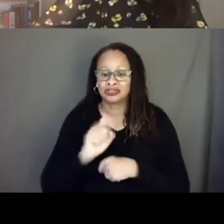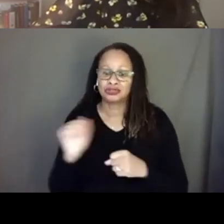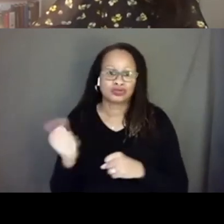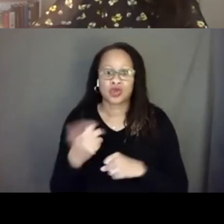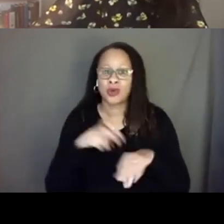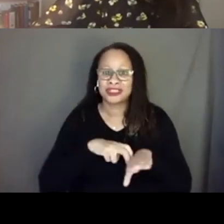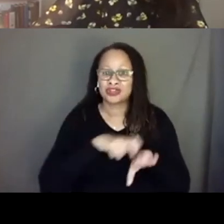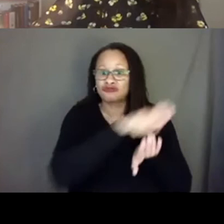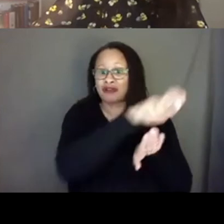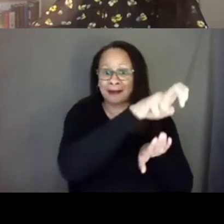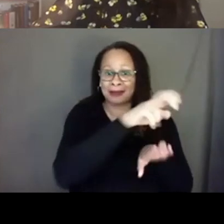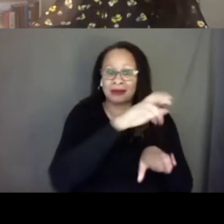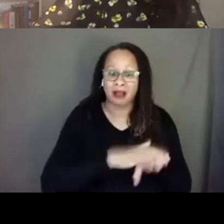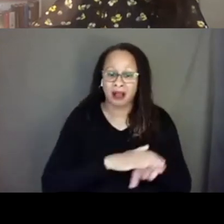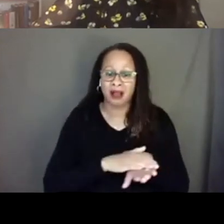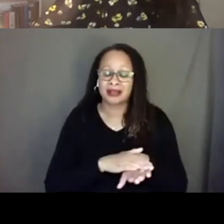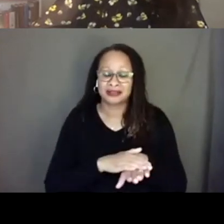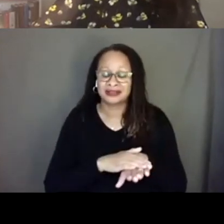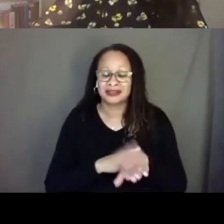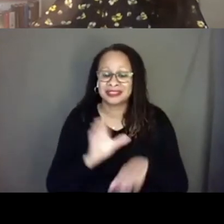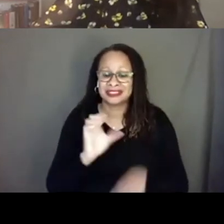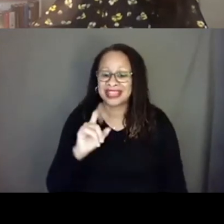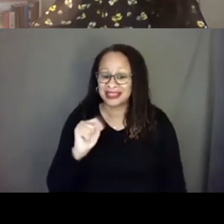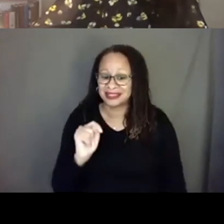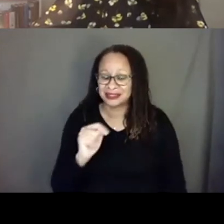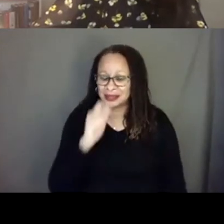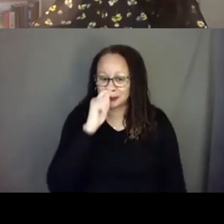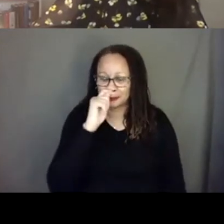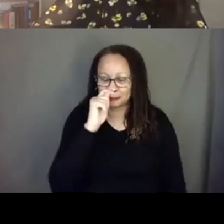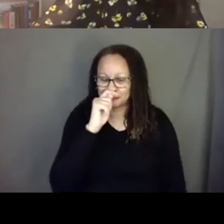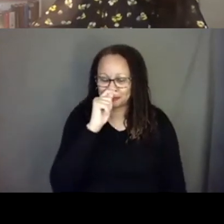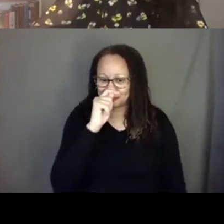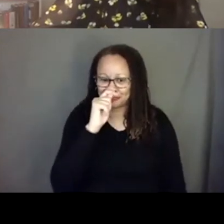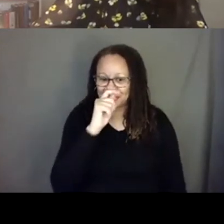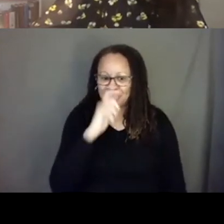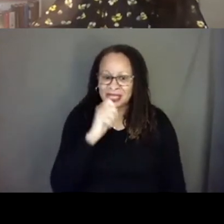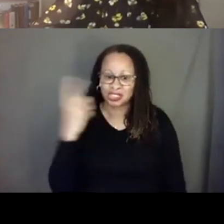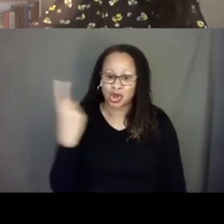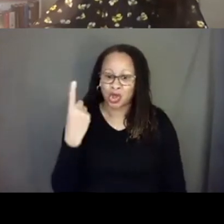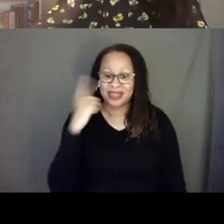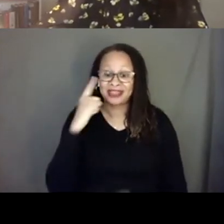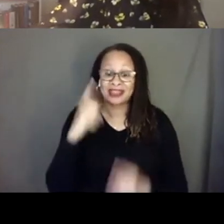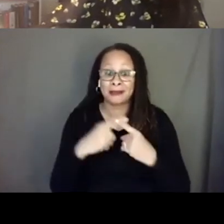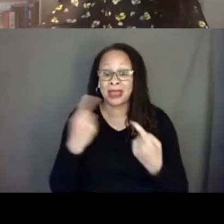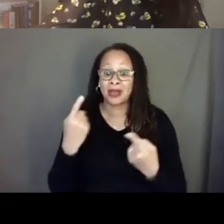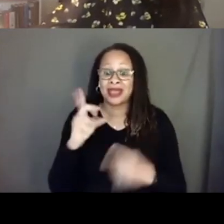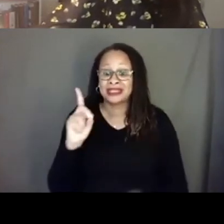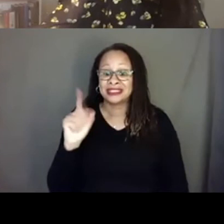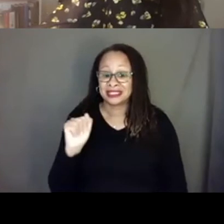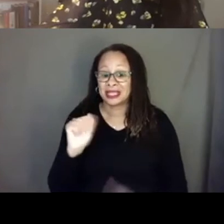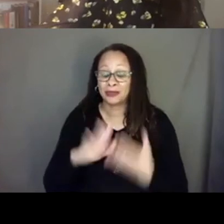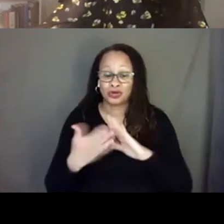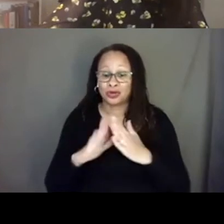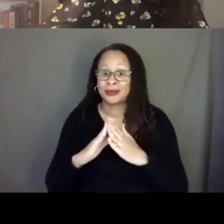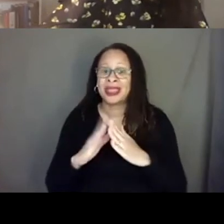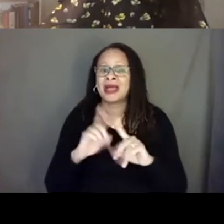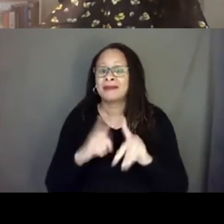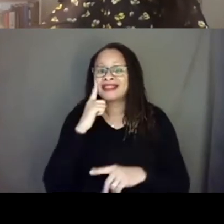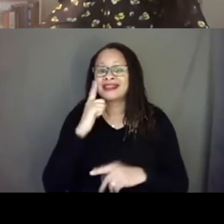on set. And it's not just thinking about disabled community, it's thinking about everyone who's on that